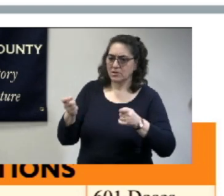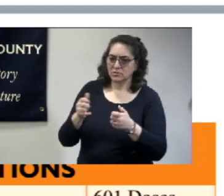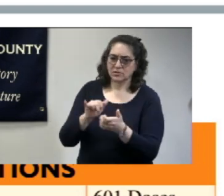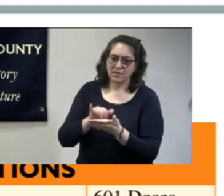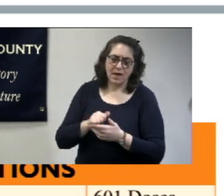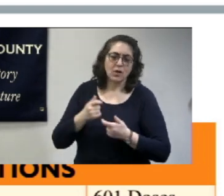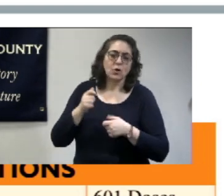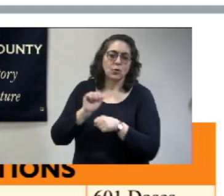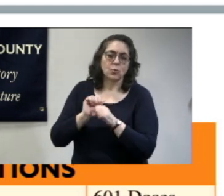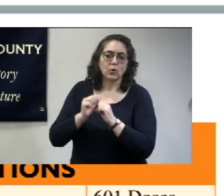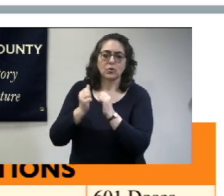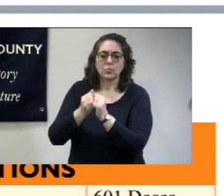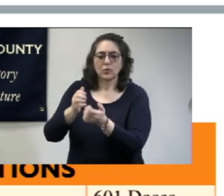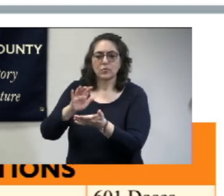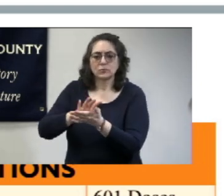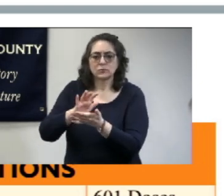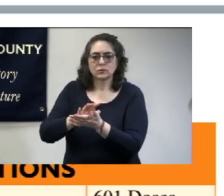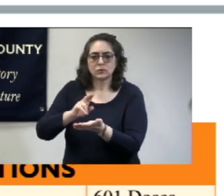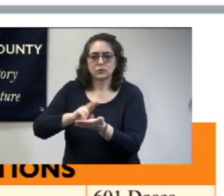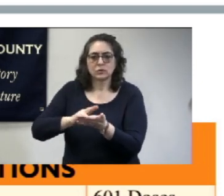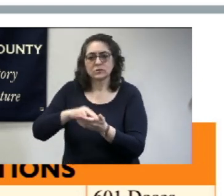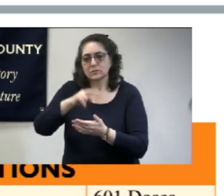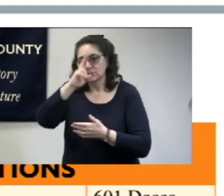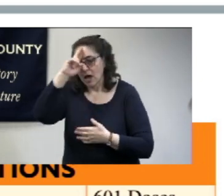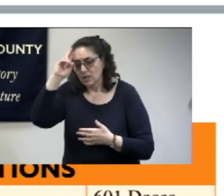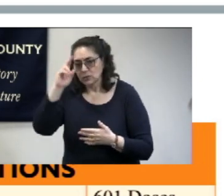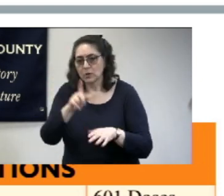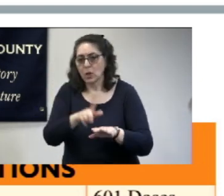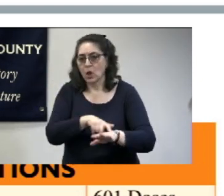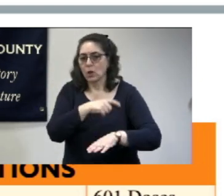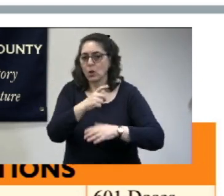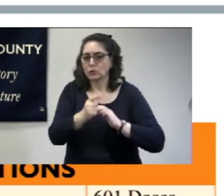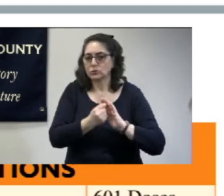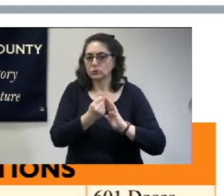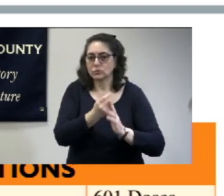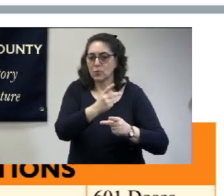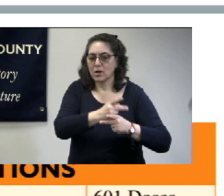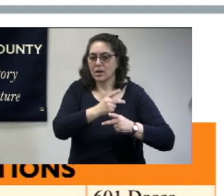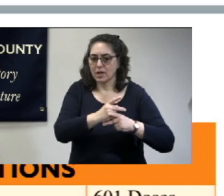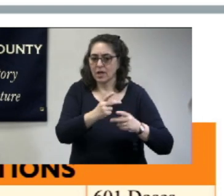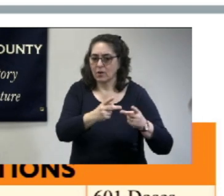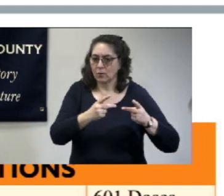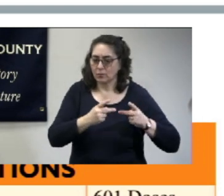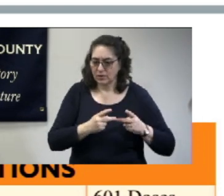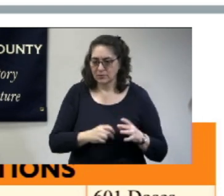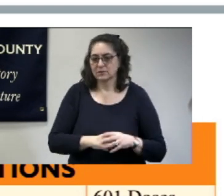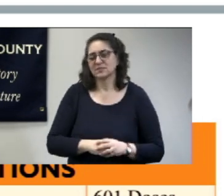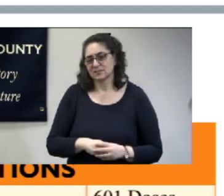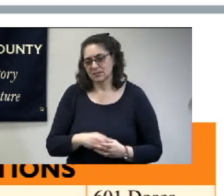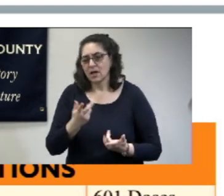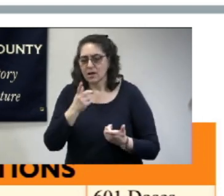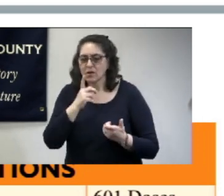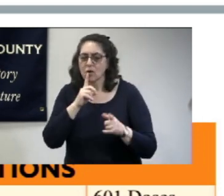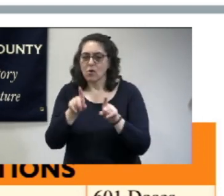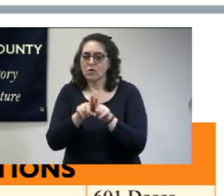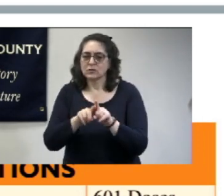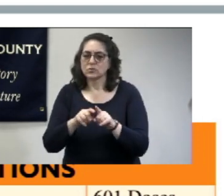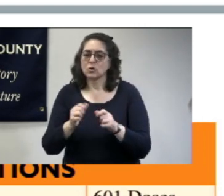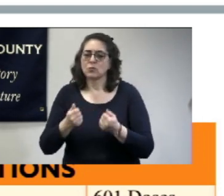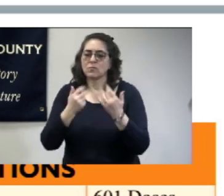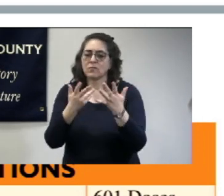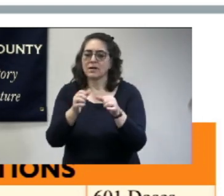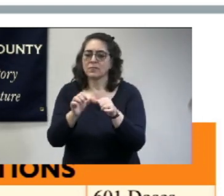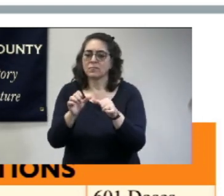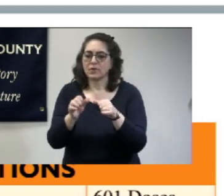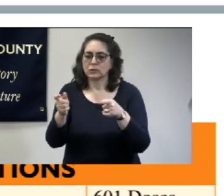whether it's hospital, whether it is long-term care facilities. ICP stands for infection control personnel.